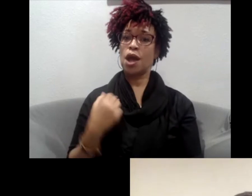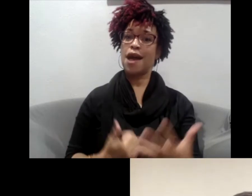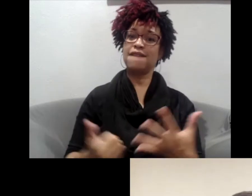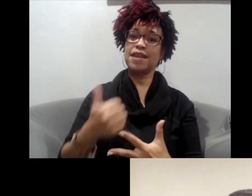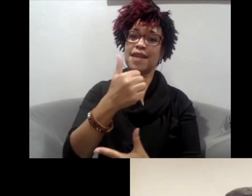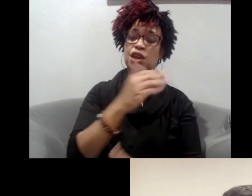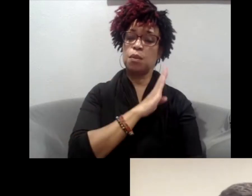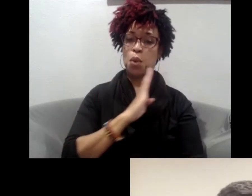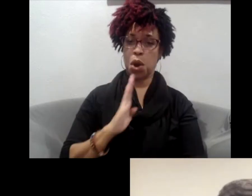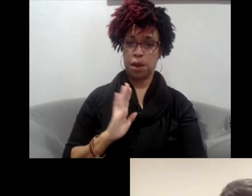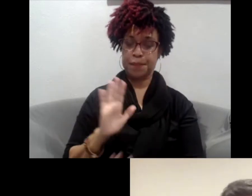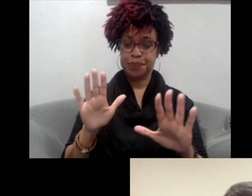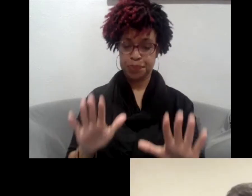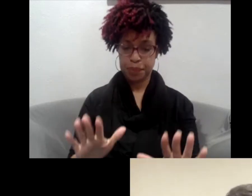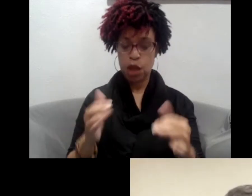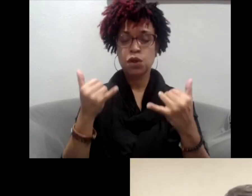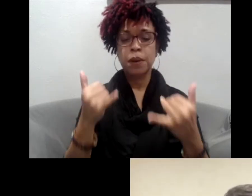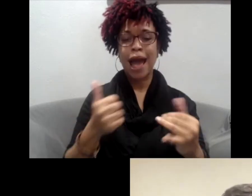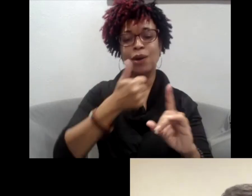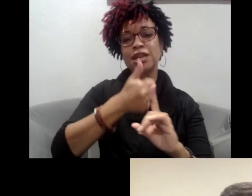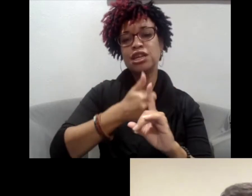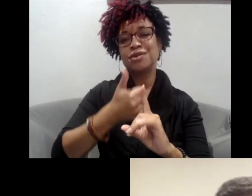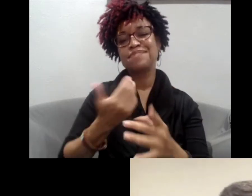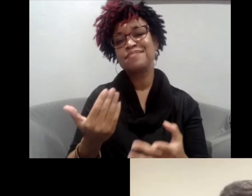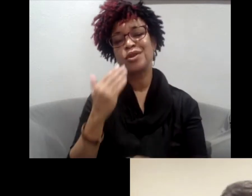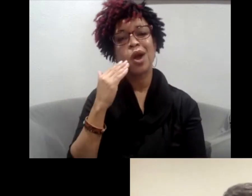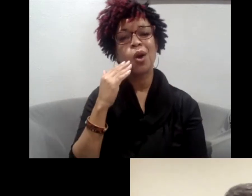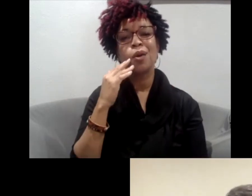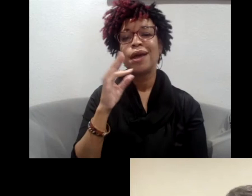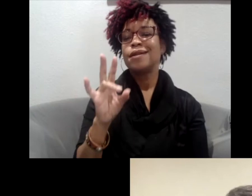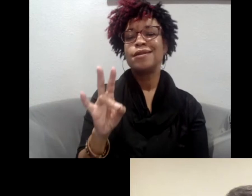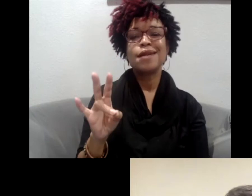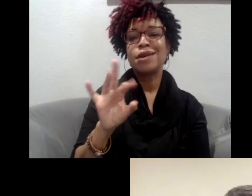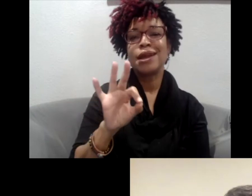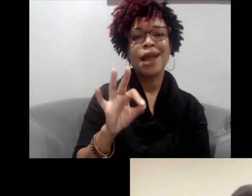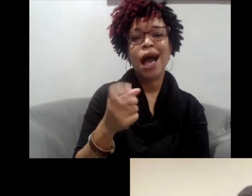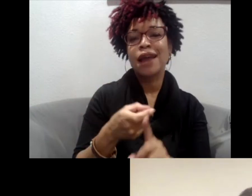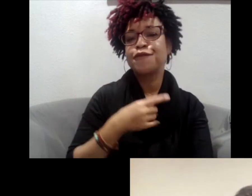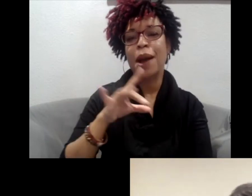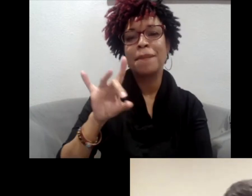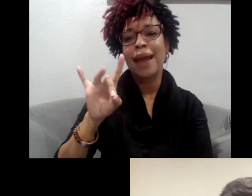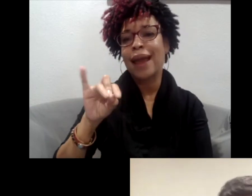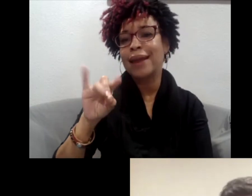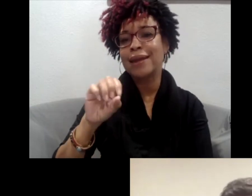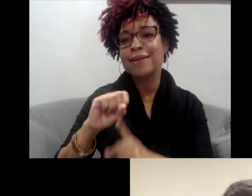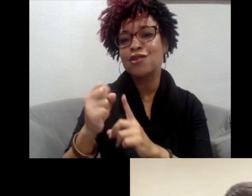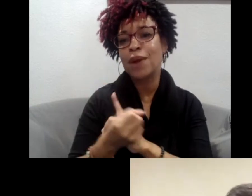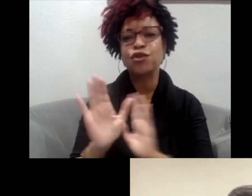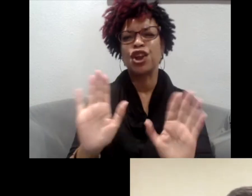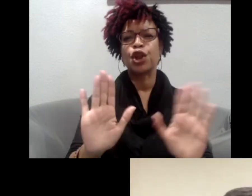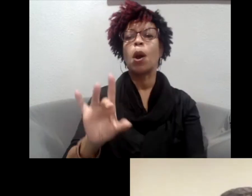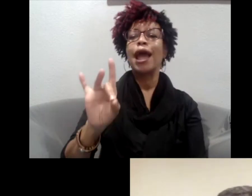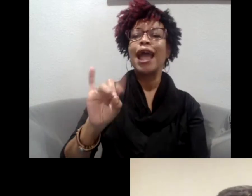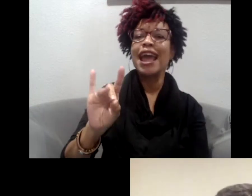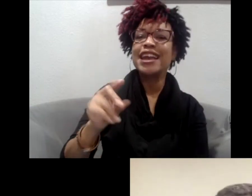Now, in almost in 79 out of 80 cases, or actually it was 80 out of 80 cases last